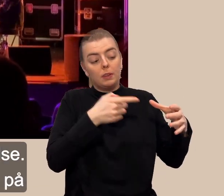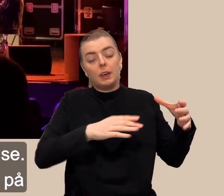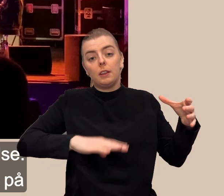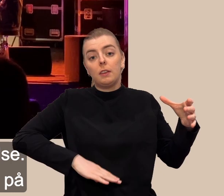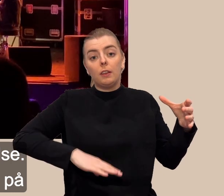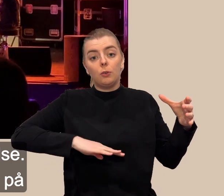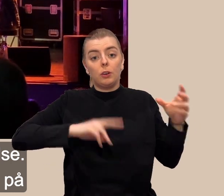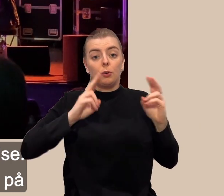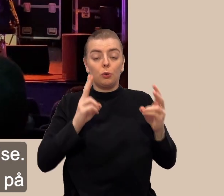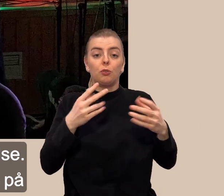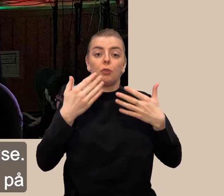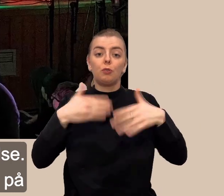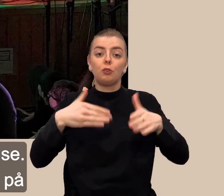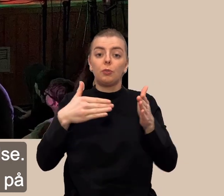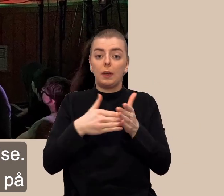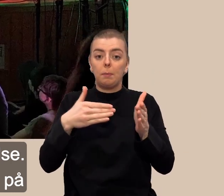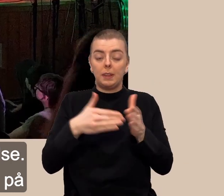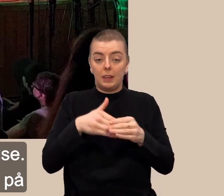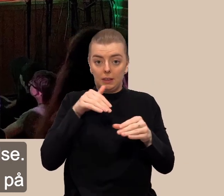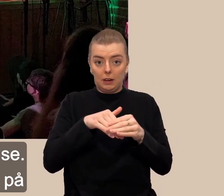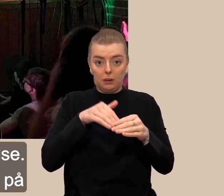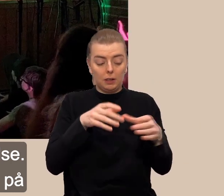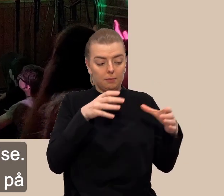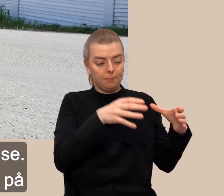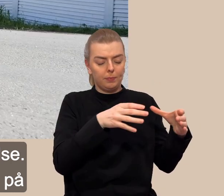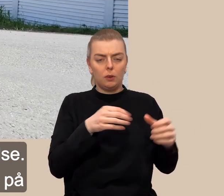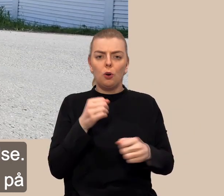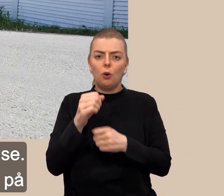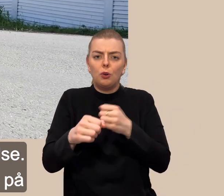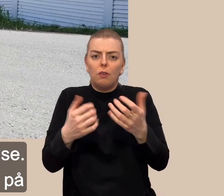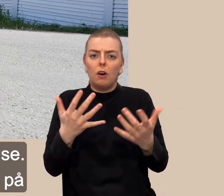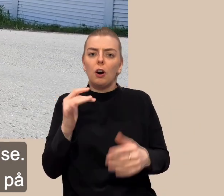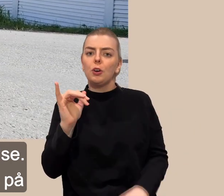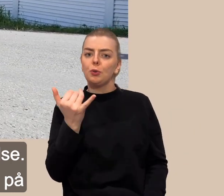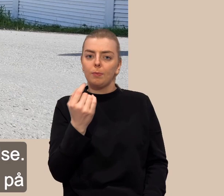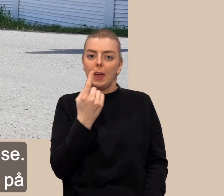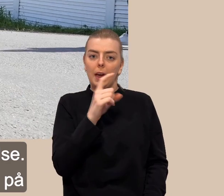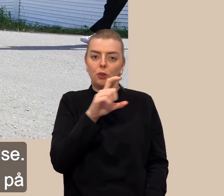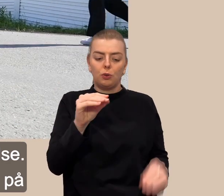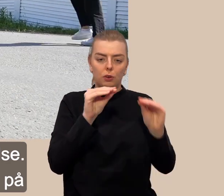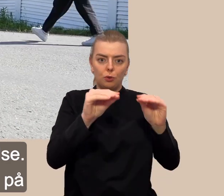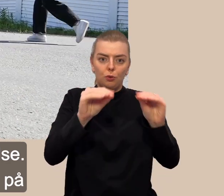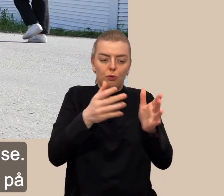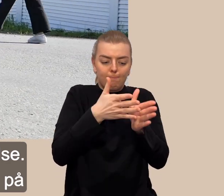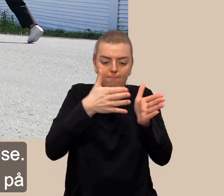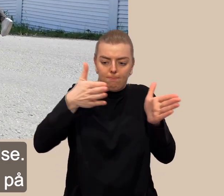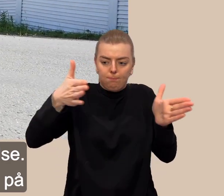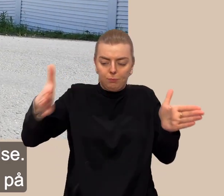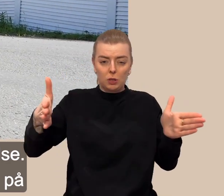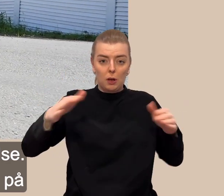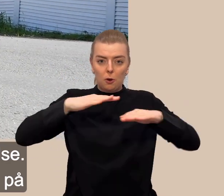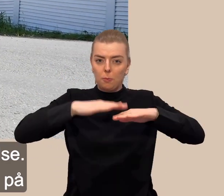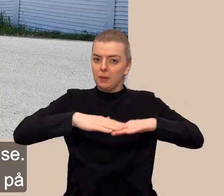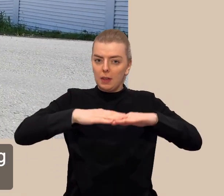diverse group of teenagers and disabled participants. So what we do during NUC is we hold a week-long workshop